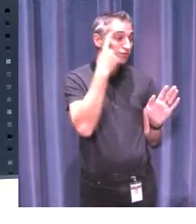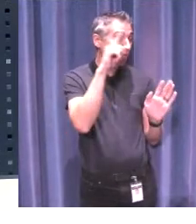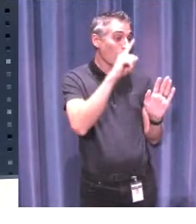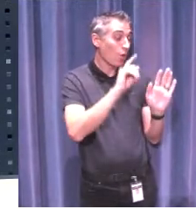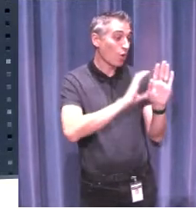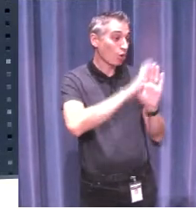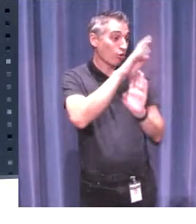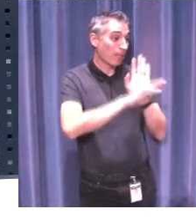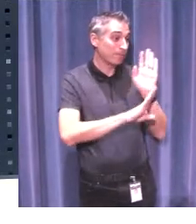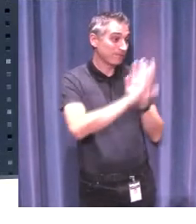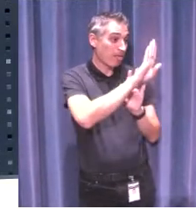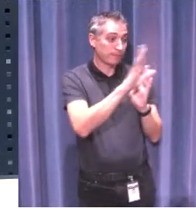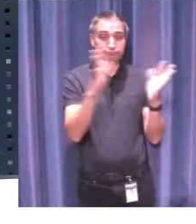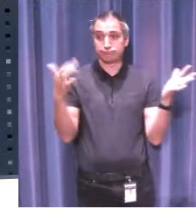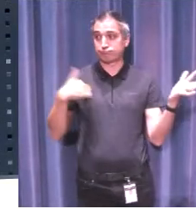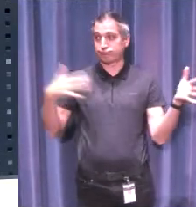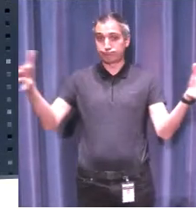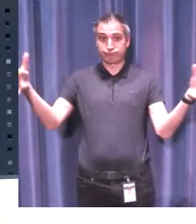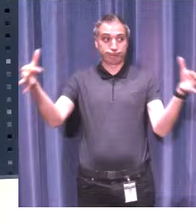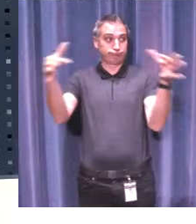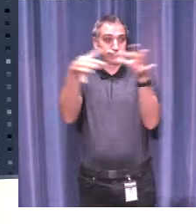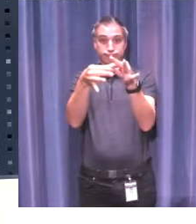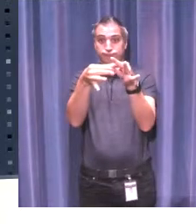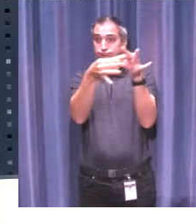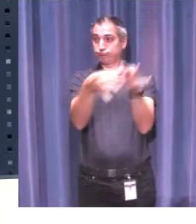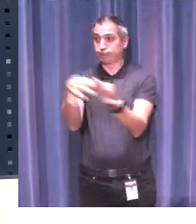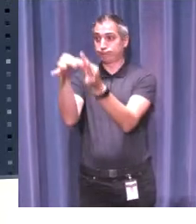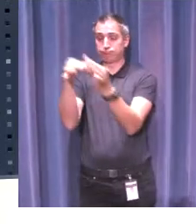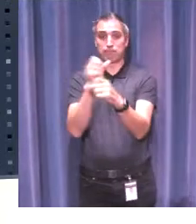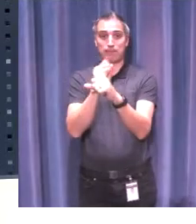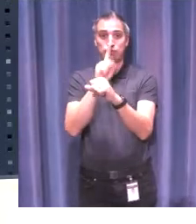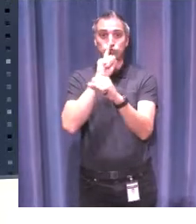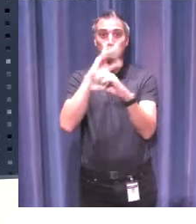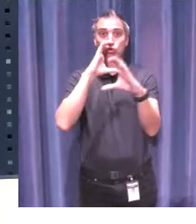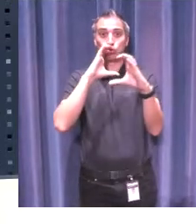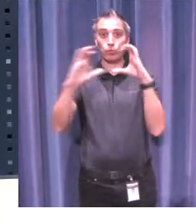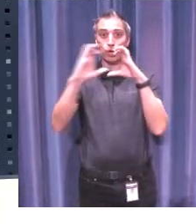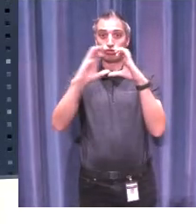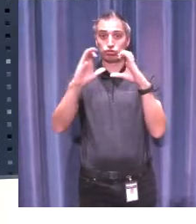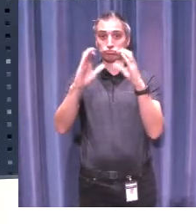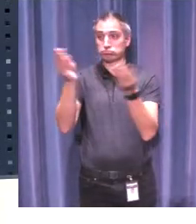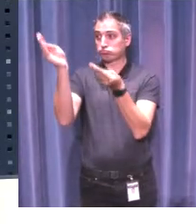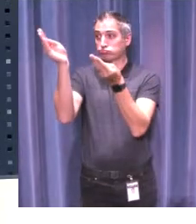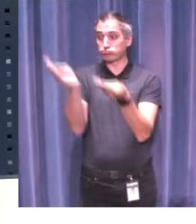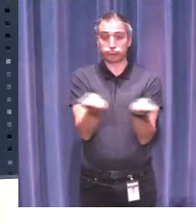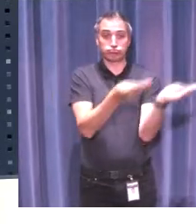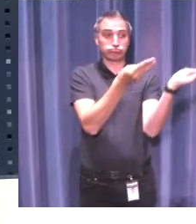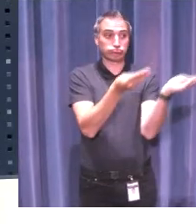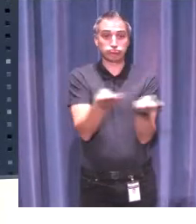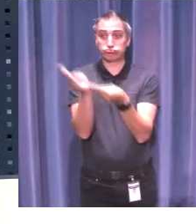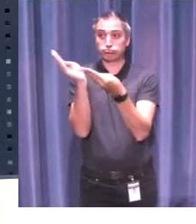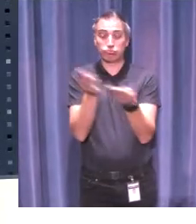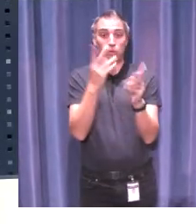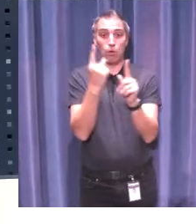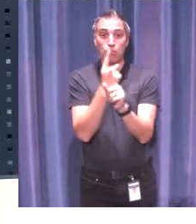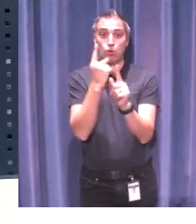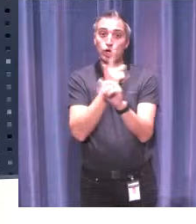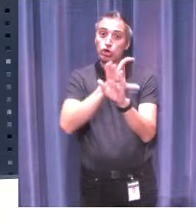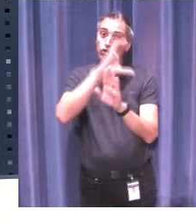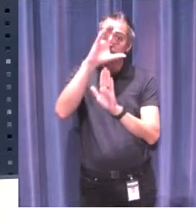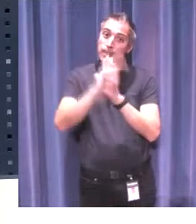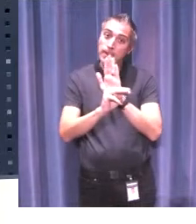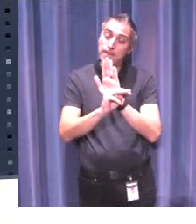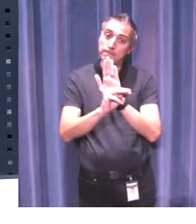curriculum, and ensure an open flow of communication so that appropriate curriculum that